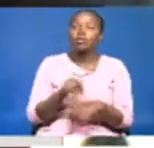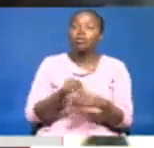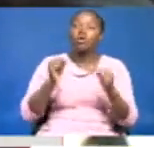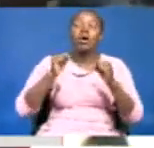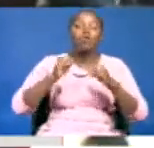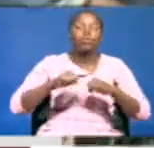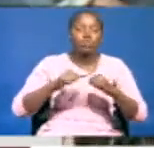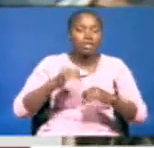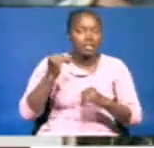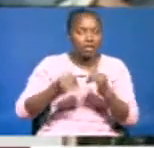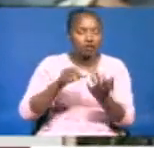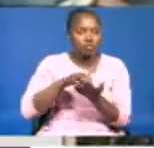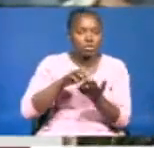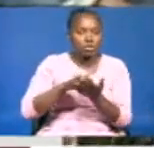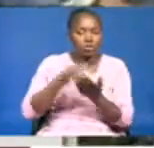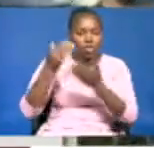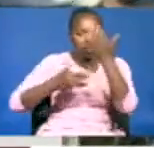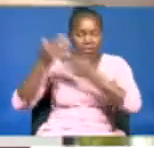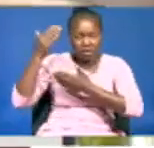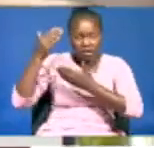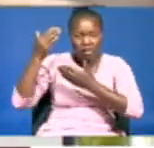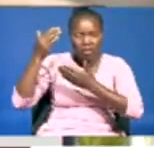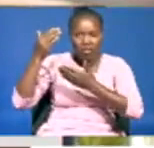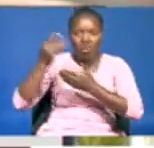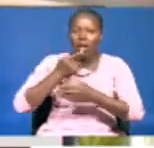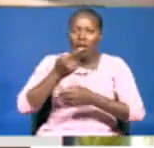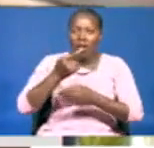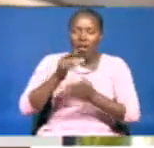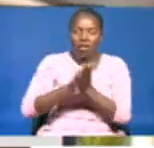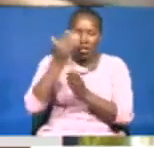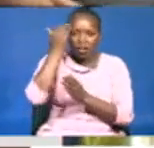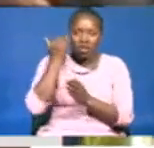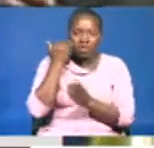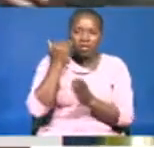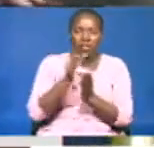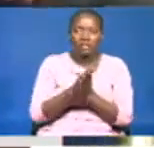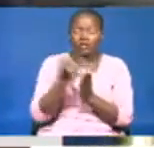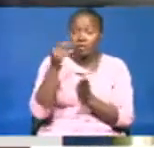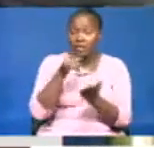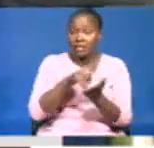conclusive position by the university ordered by the court for it to be